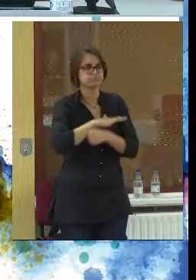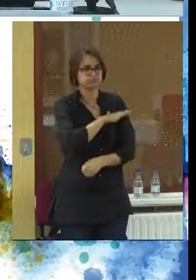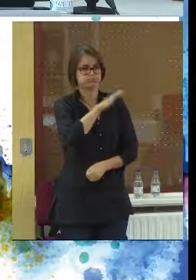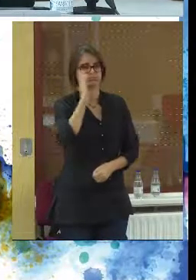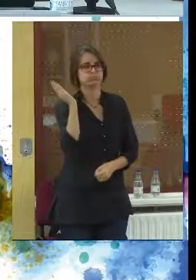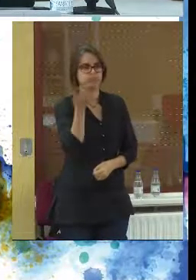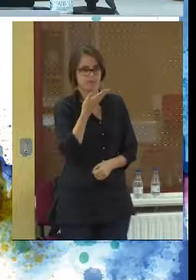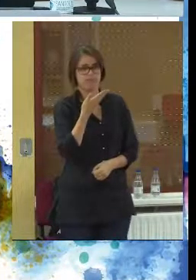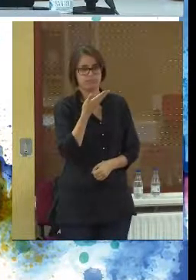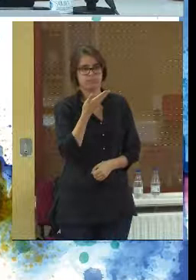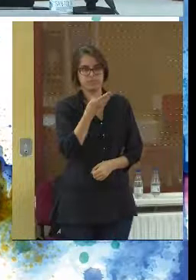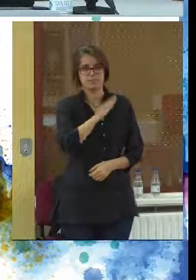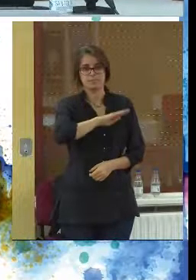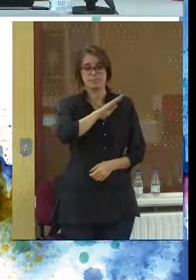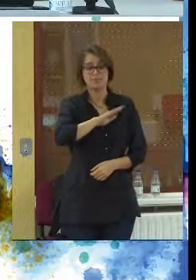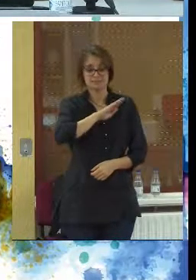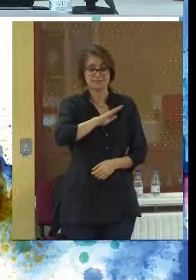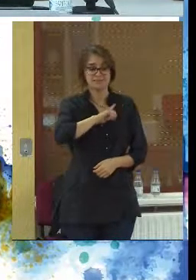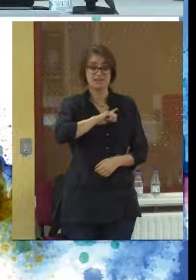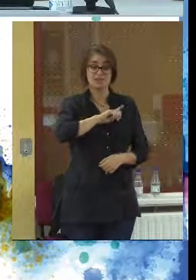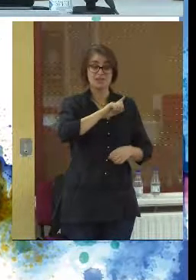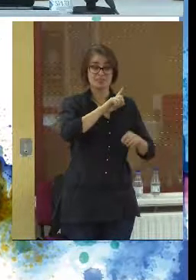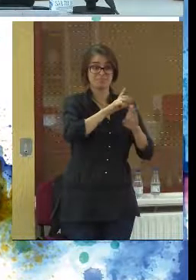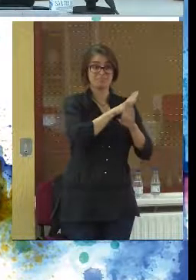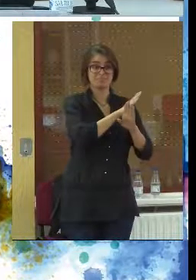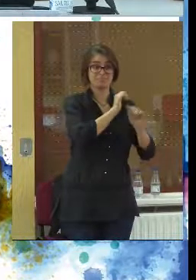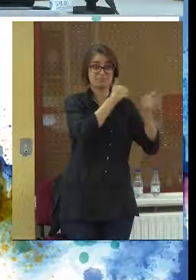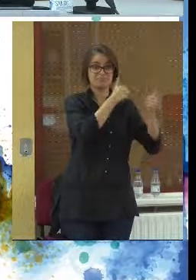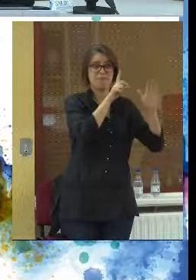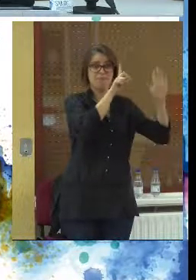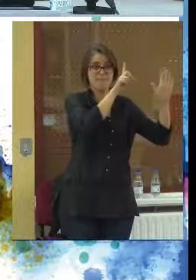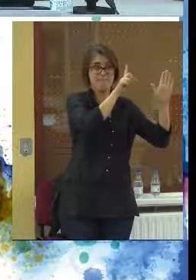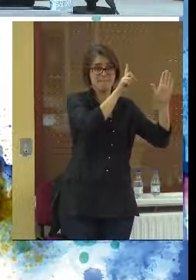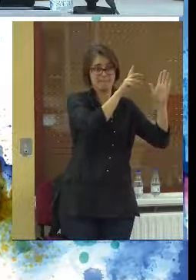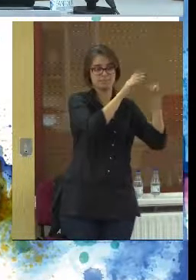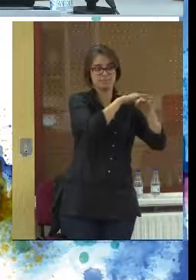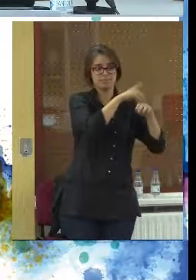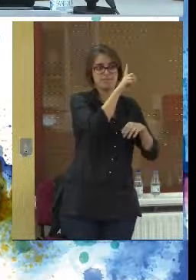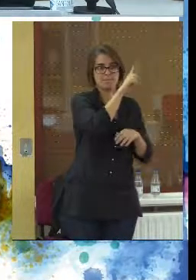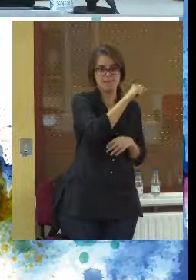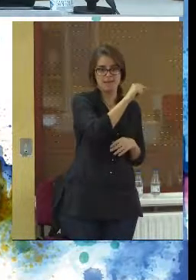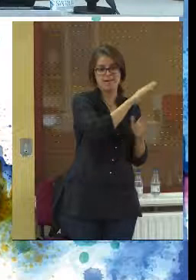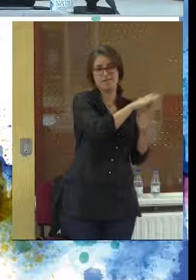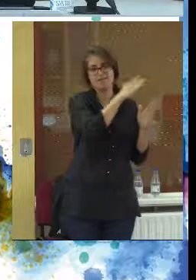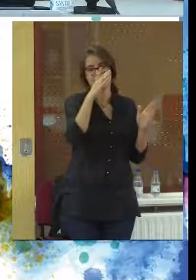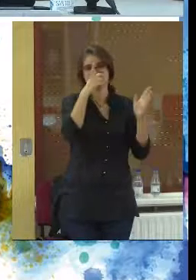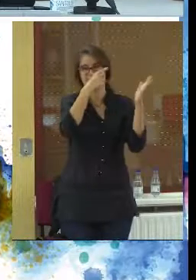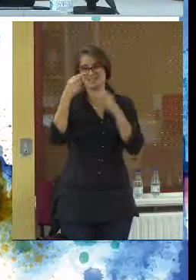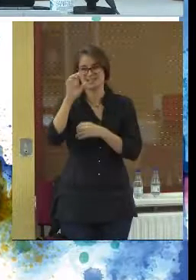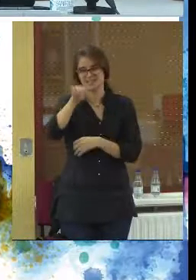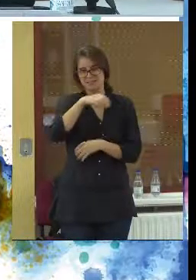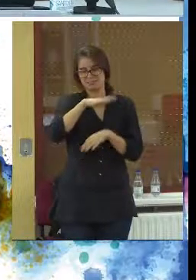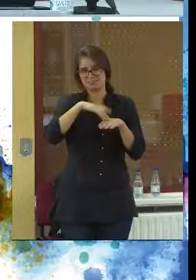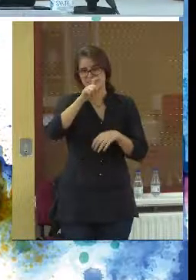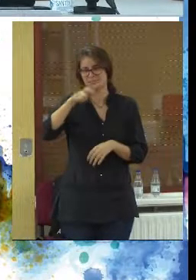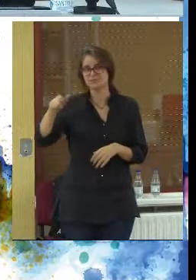have severe disabilities. Before the crisis, we had reached the figure of